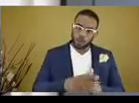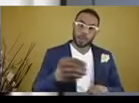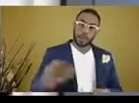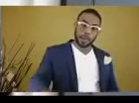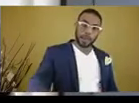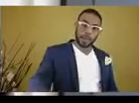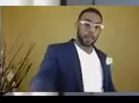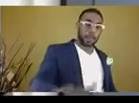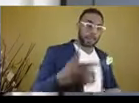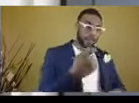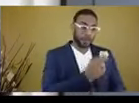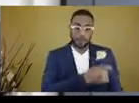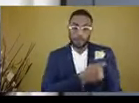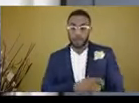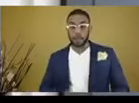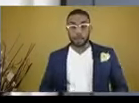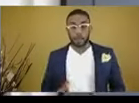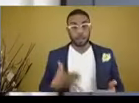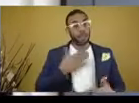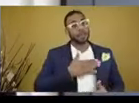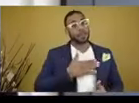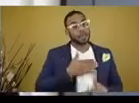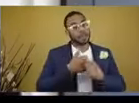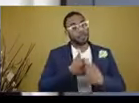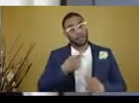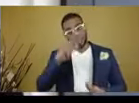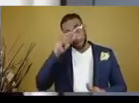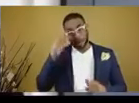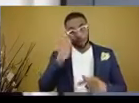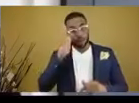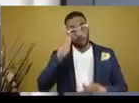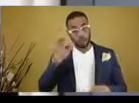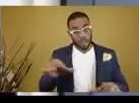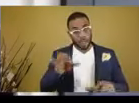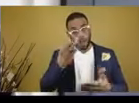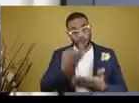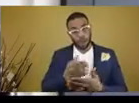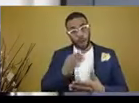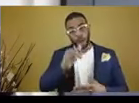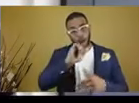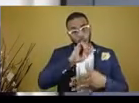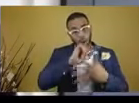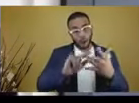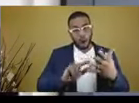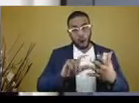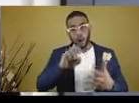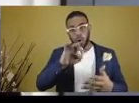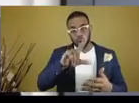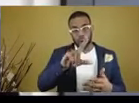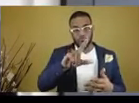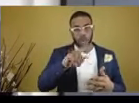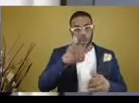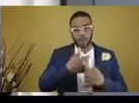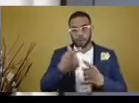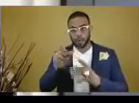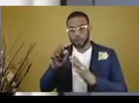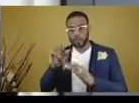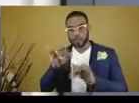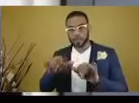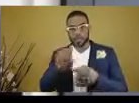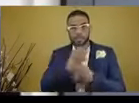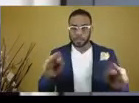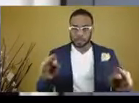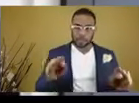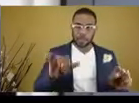the vaccines. Please follow Black to the Future Action Fund on all socials, and everyone stay safe,